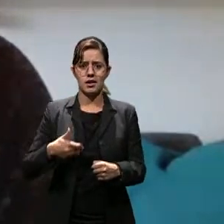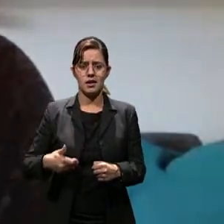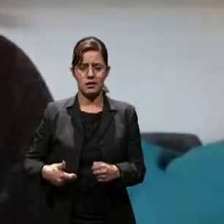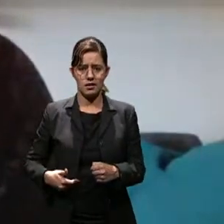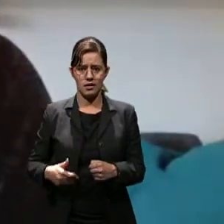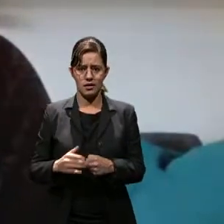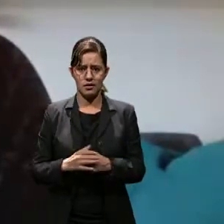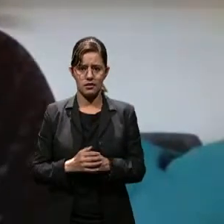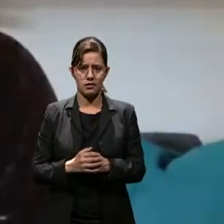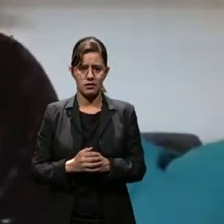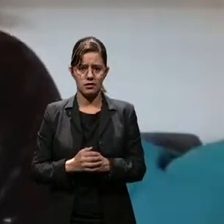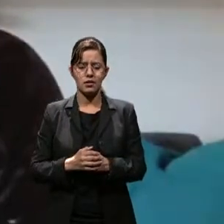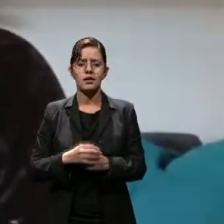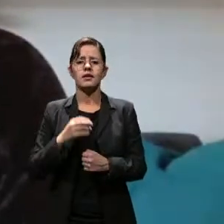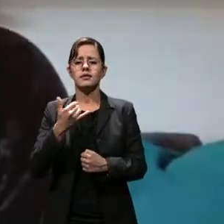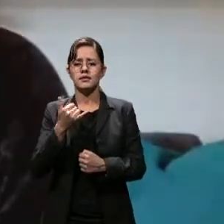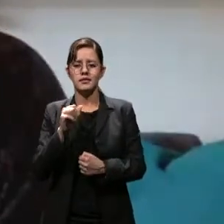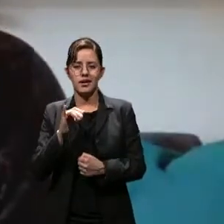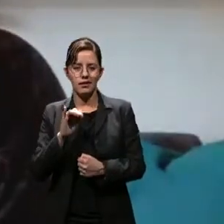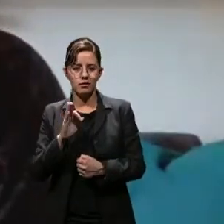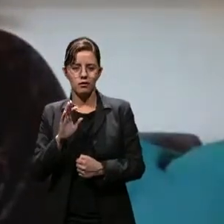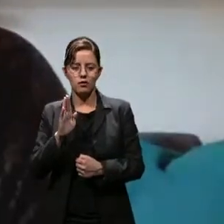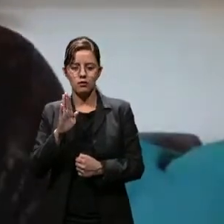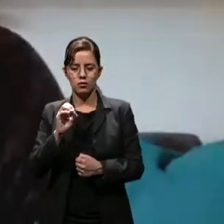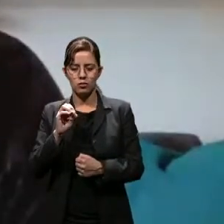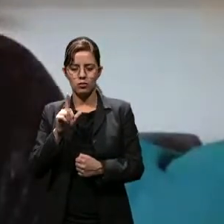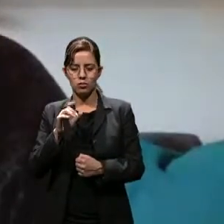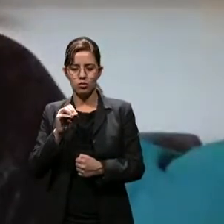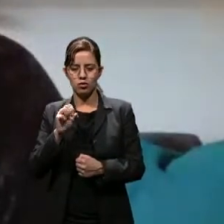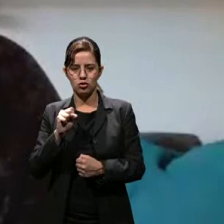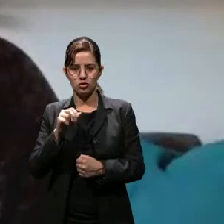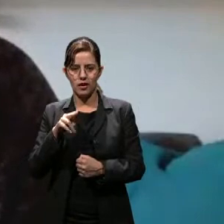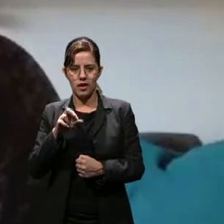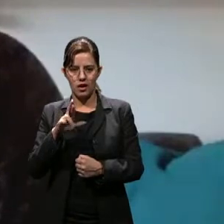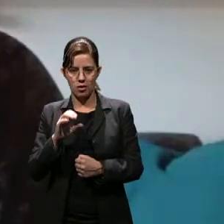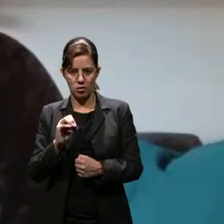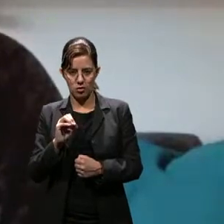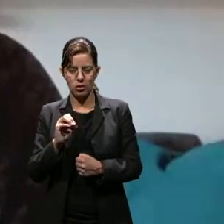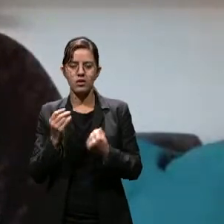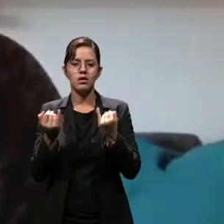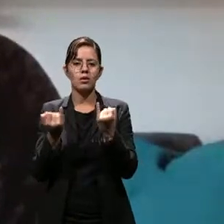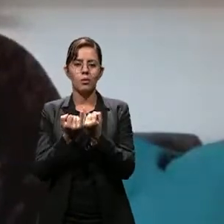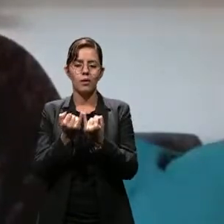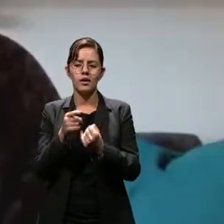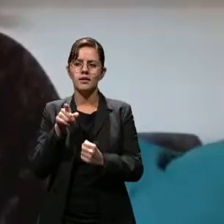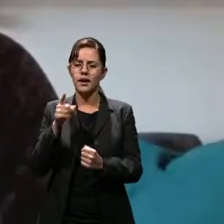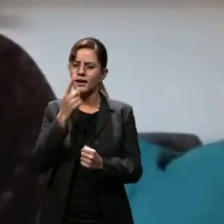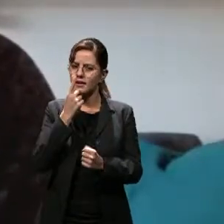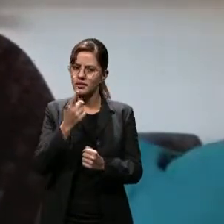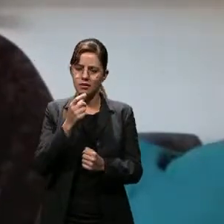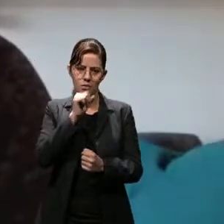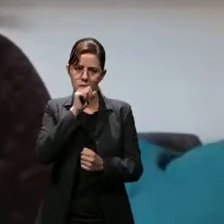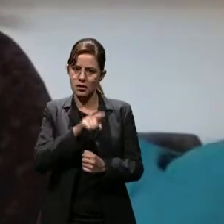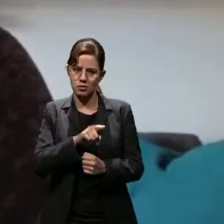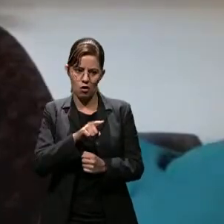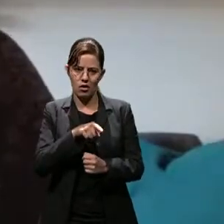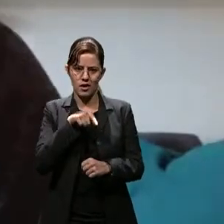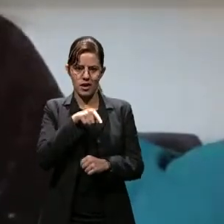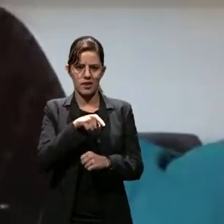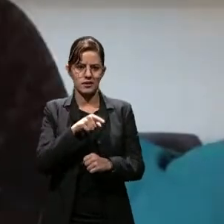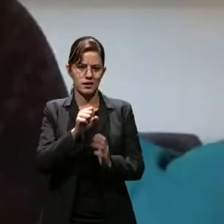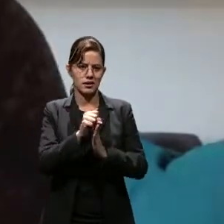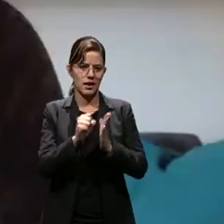formal questioning to President Jair Bolsonaro because he created the electoral fraud expectations